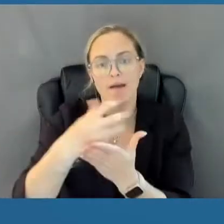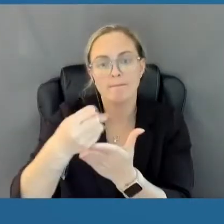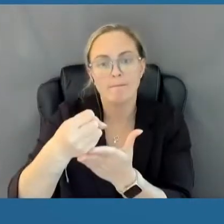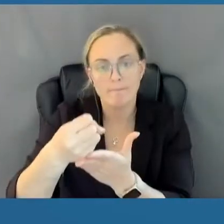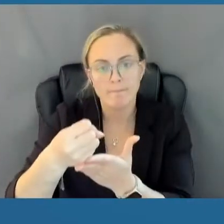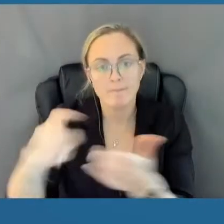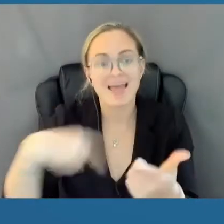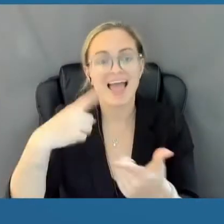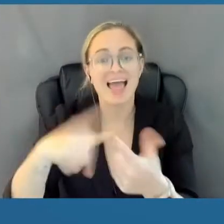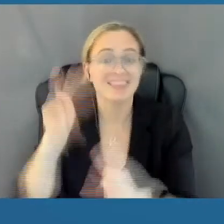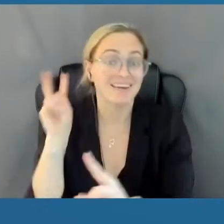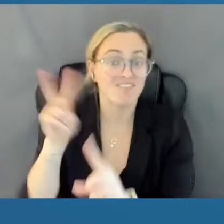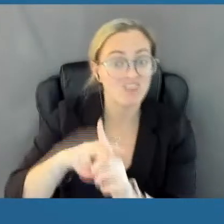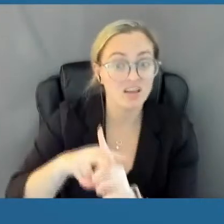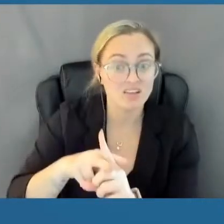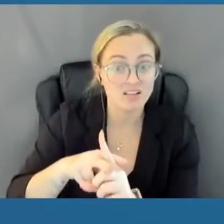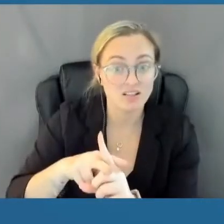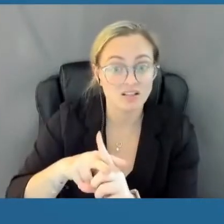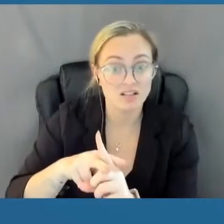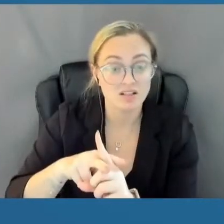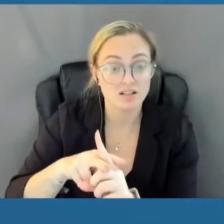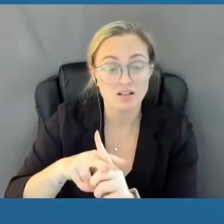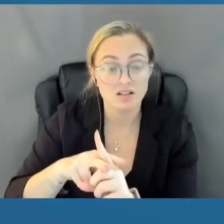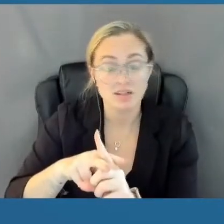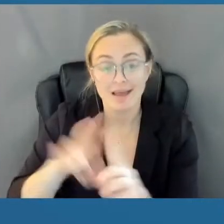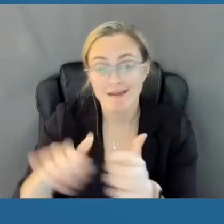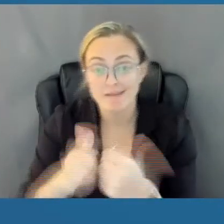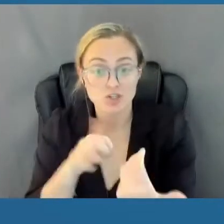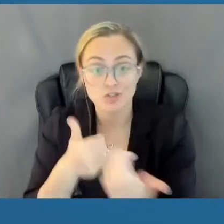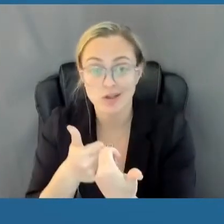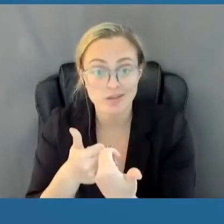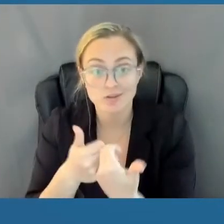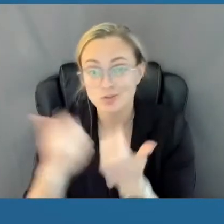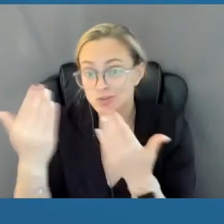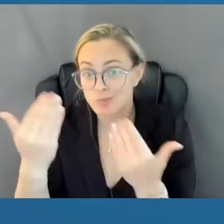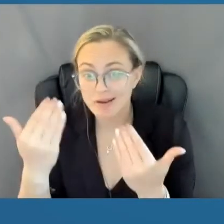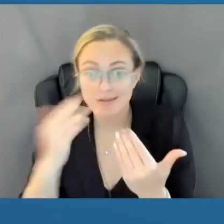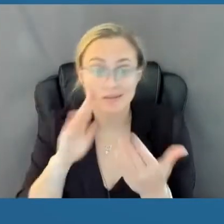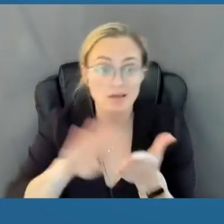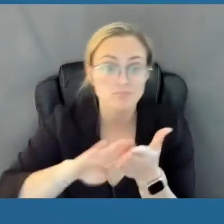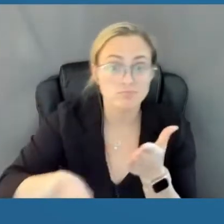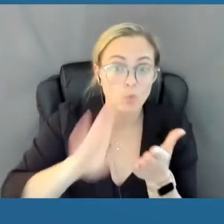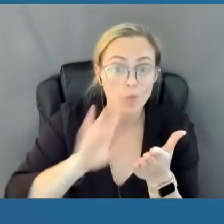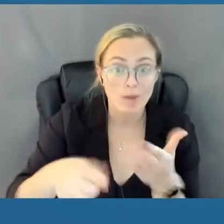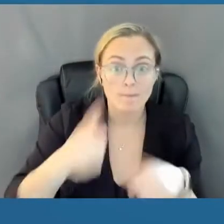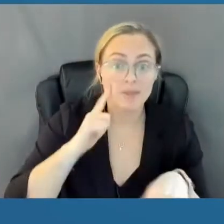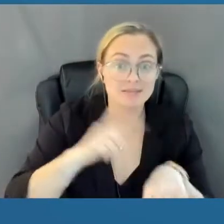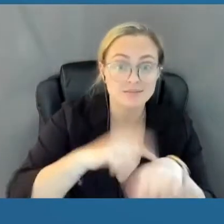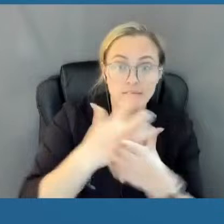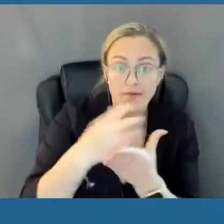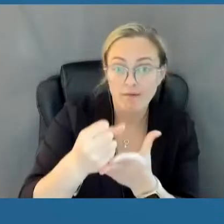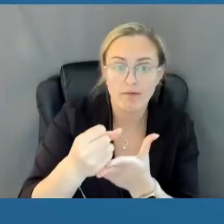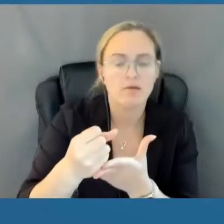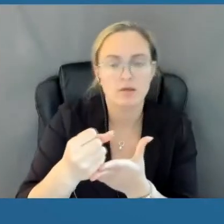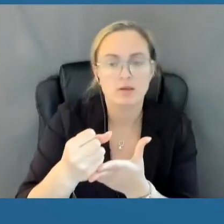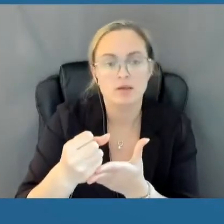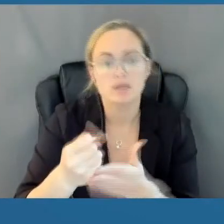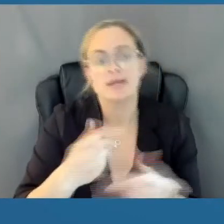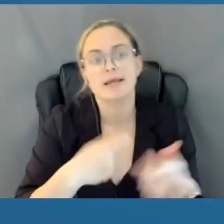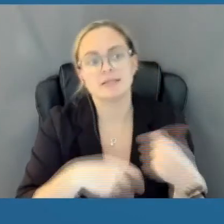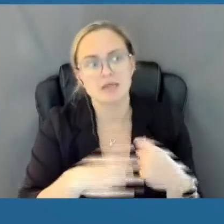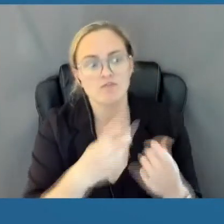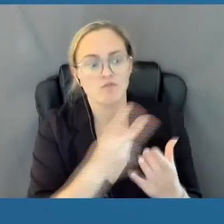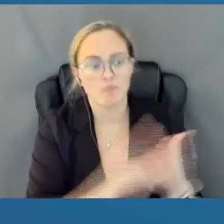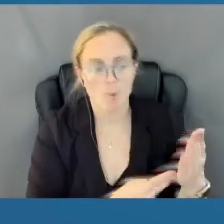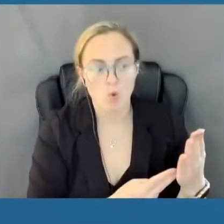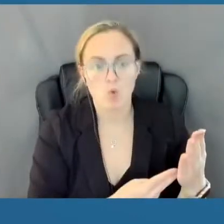then file any challenges, and expecting that the speedy trial clock will lead to a dismissal. Instead, for both